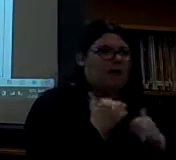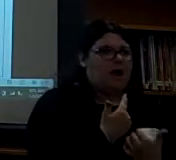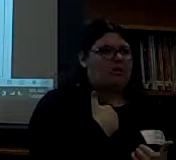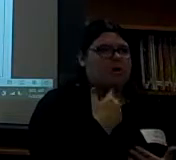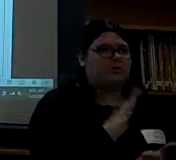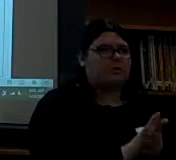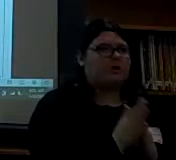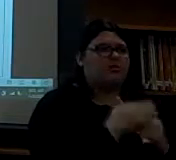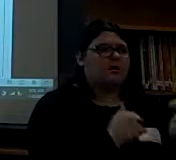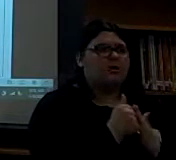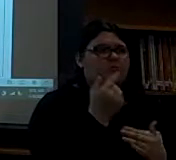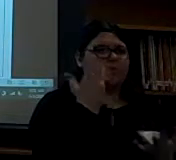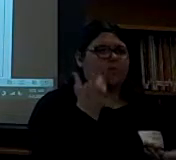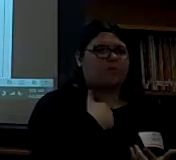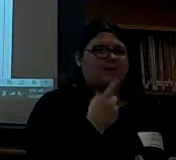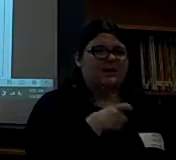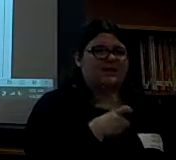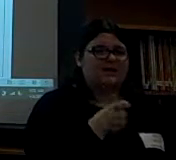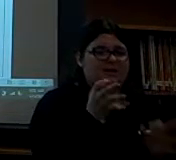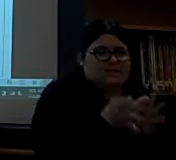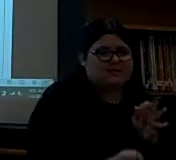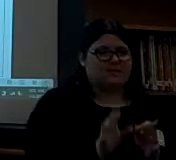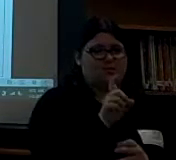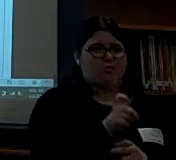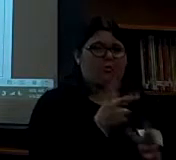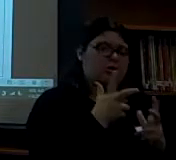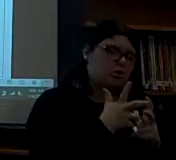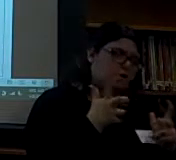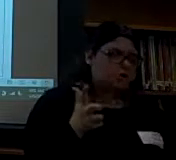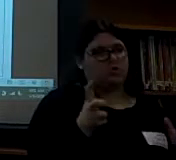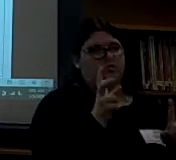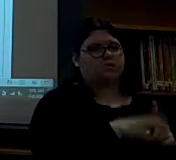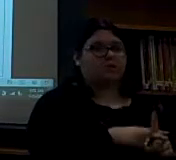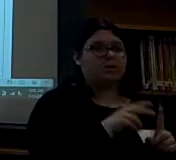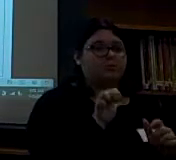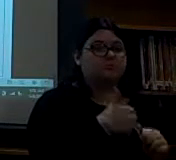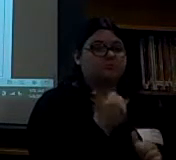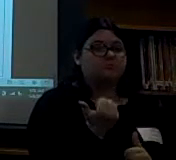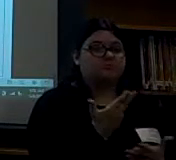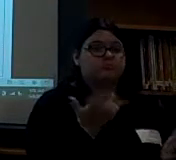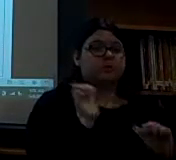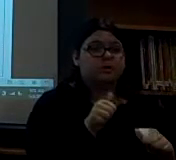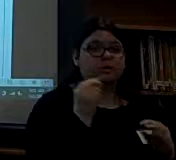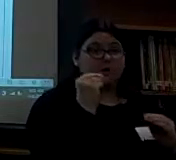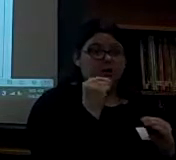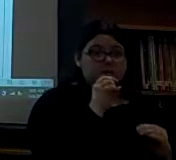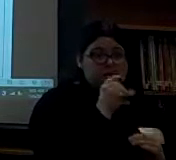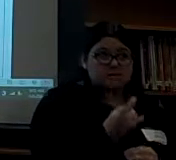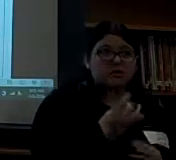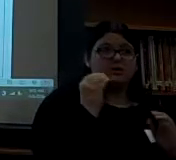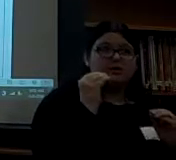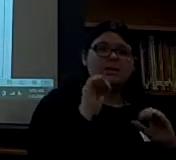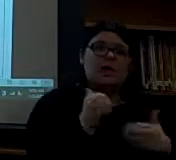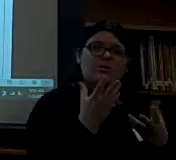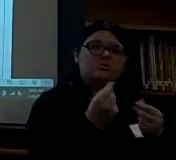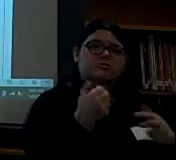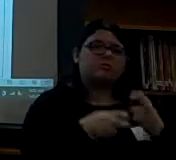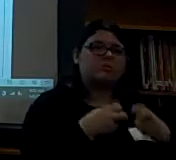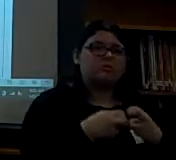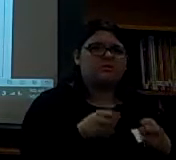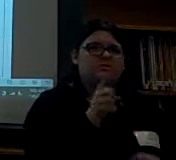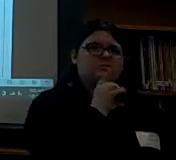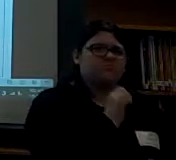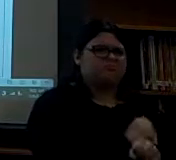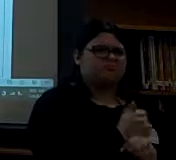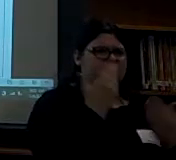for what I need? This simple question is a huge deposit. Another thing you can teach your kids, a lot of kids, when you teach them how to solve problems, they